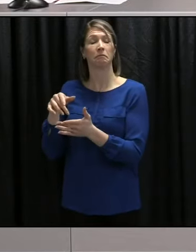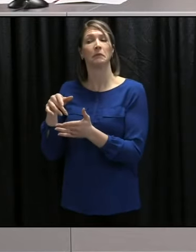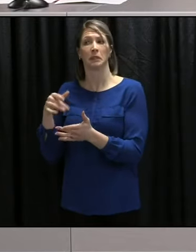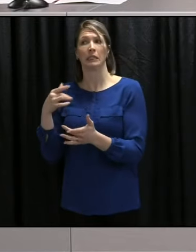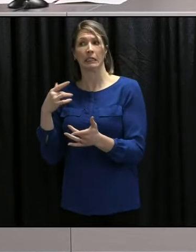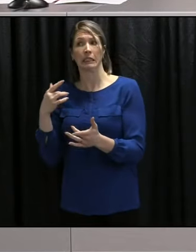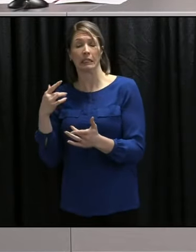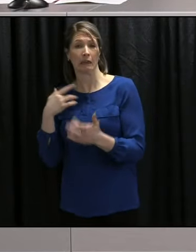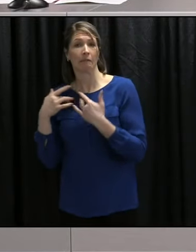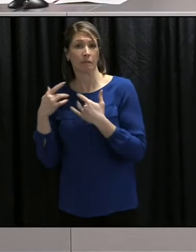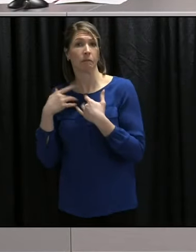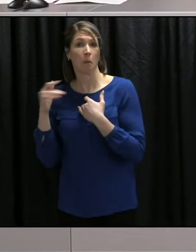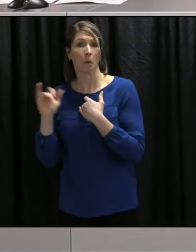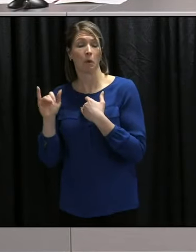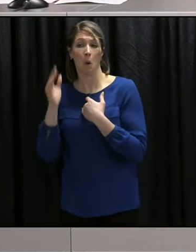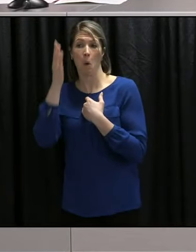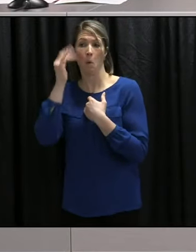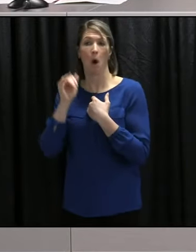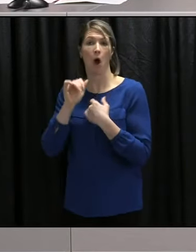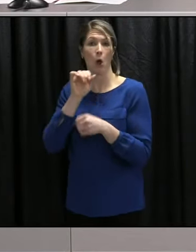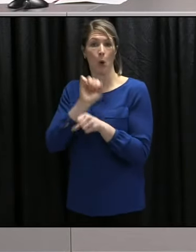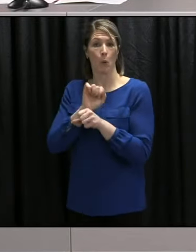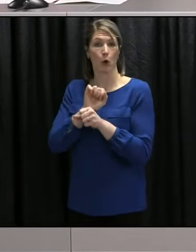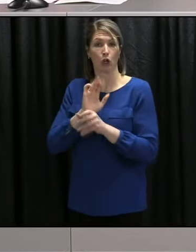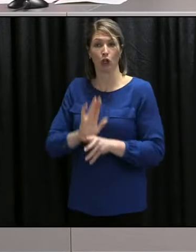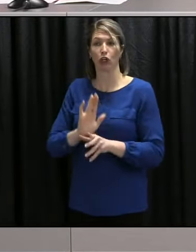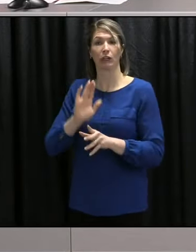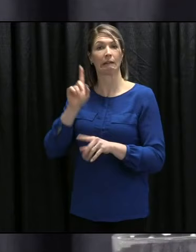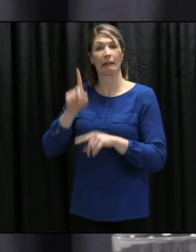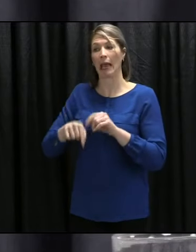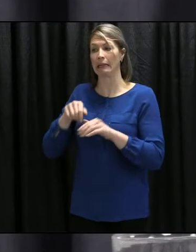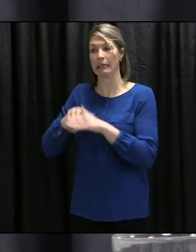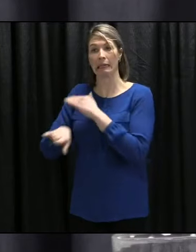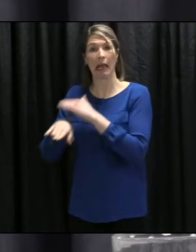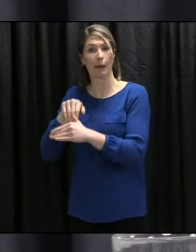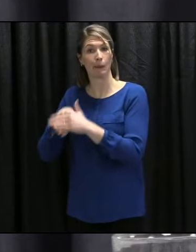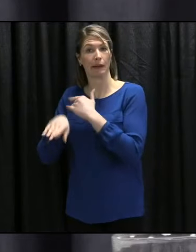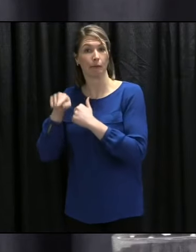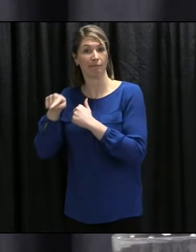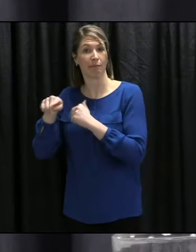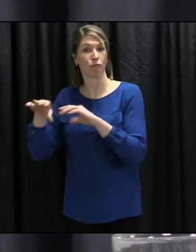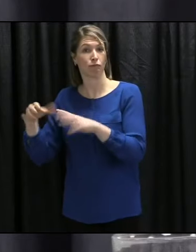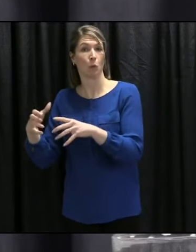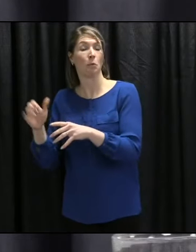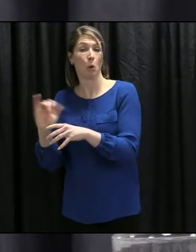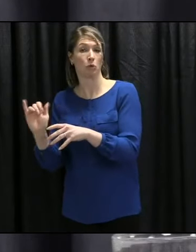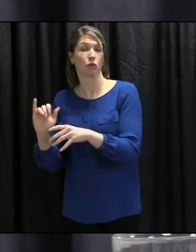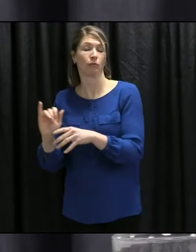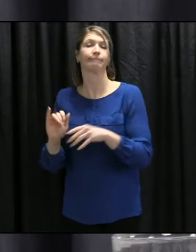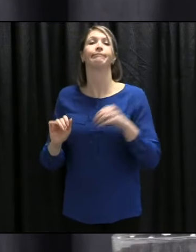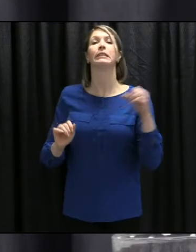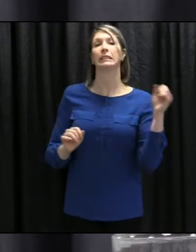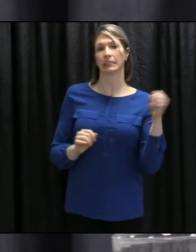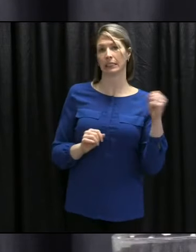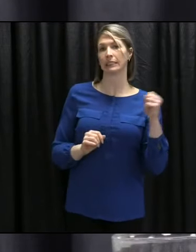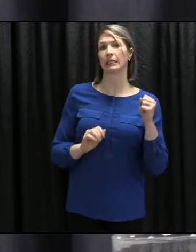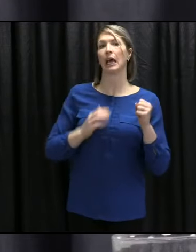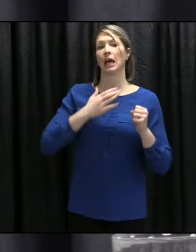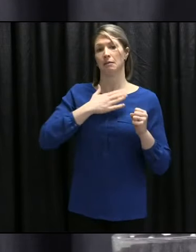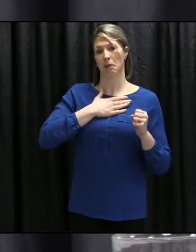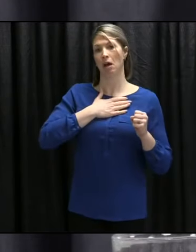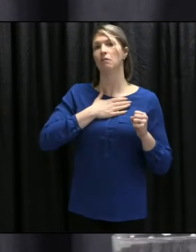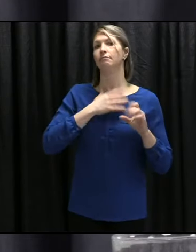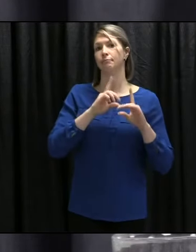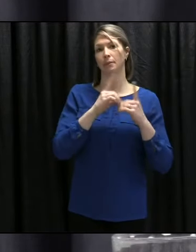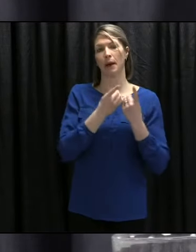down on worker movement. Certainly, we have had discussions with our staff about how to identify